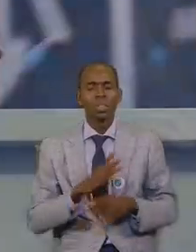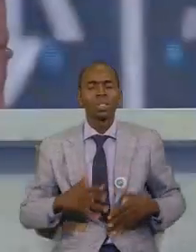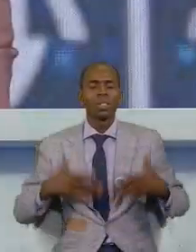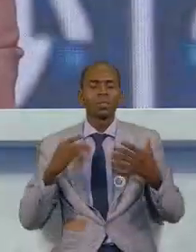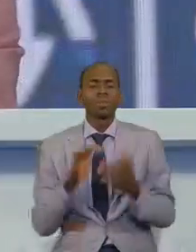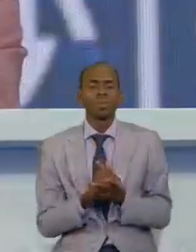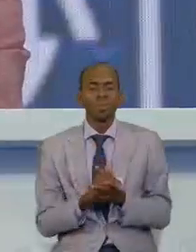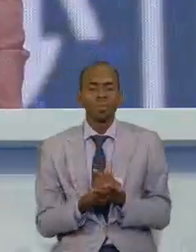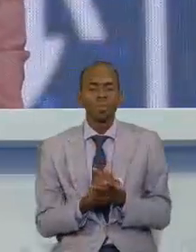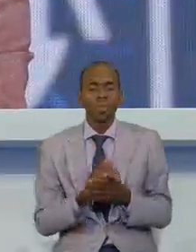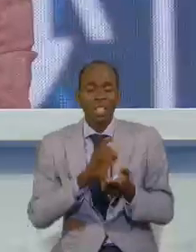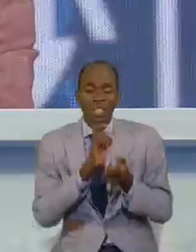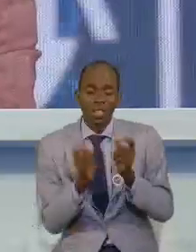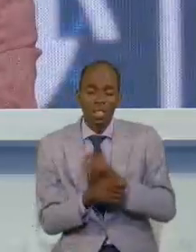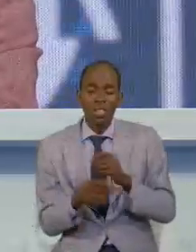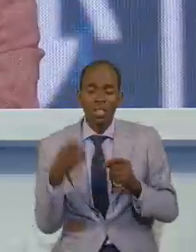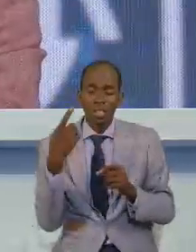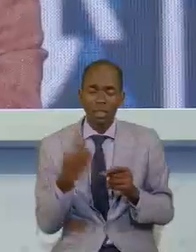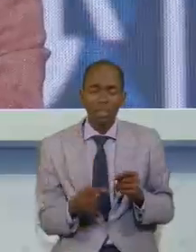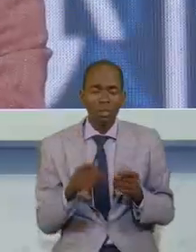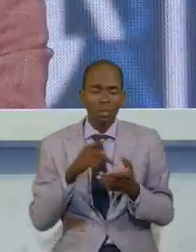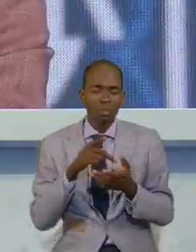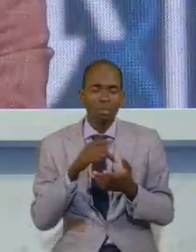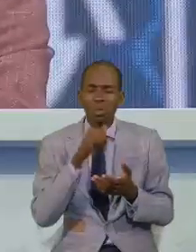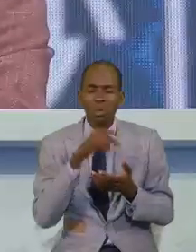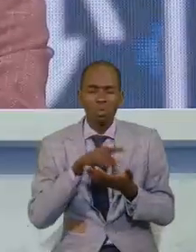Change the impure life to a pure life.